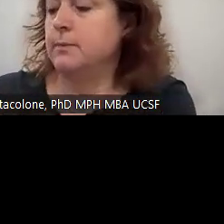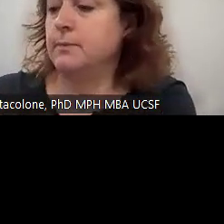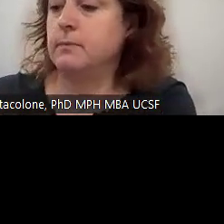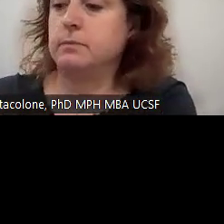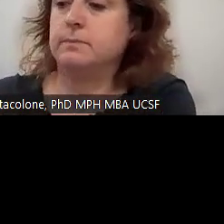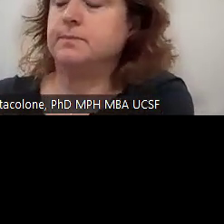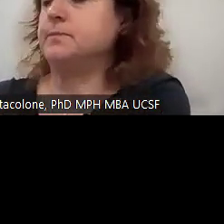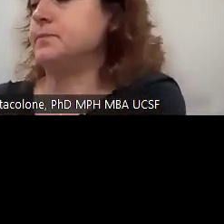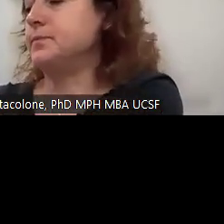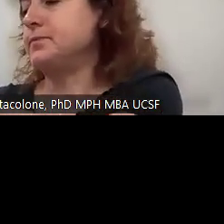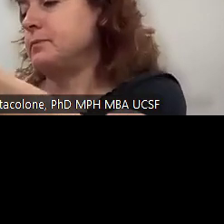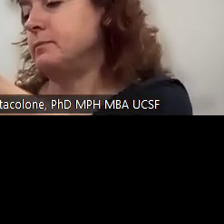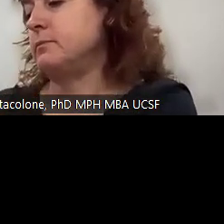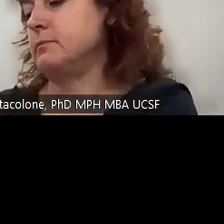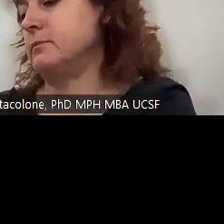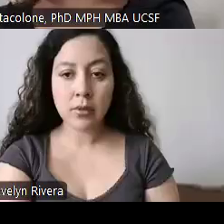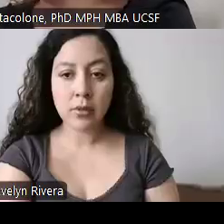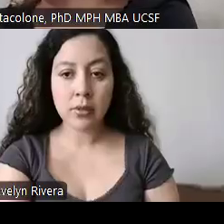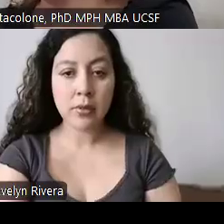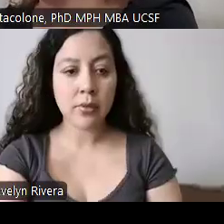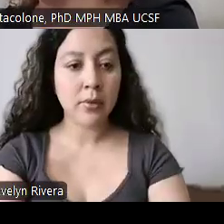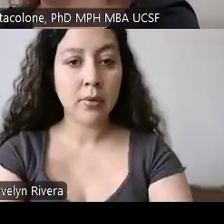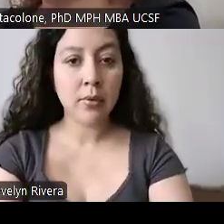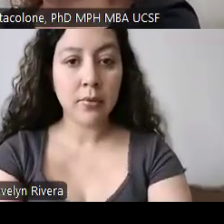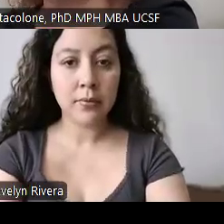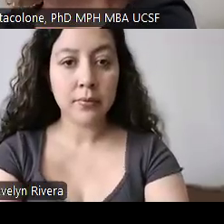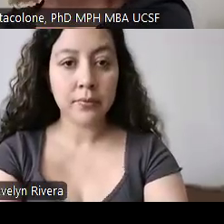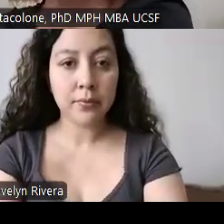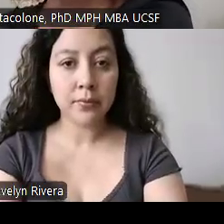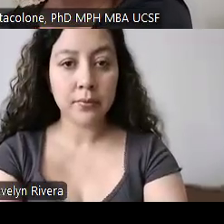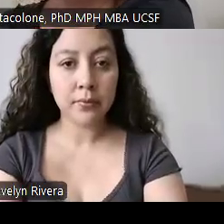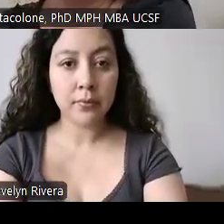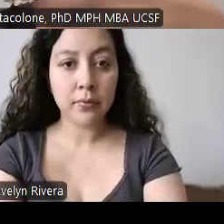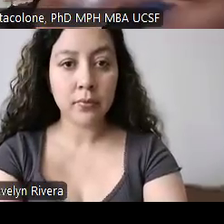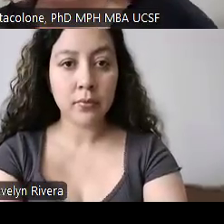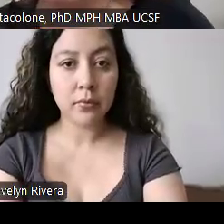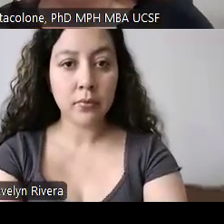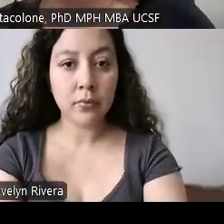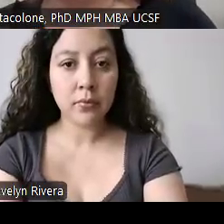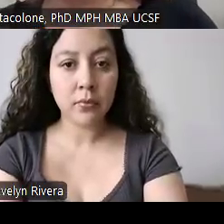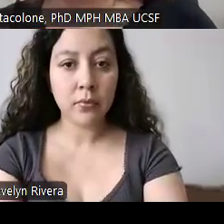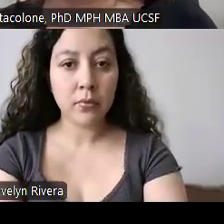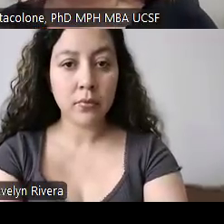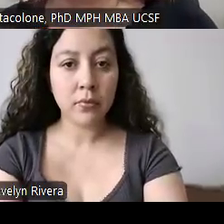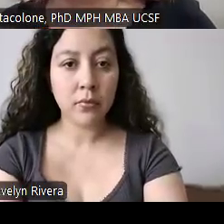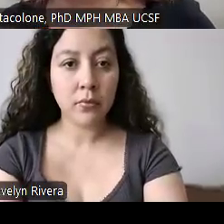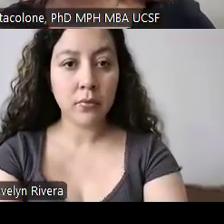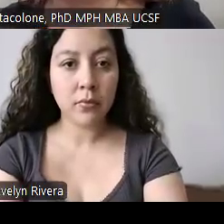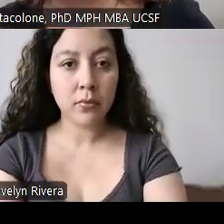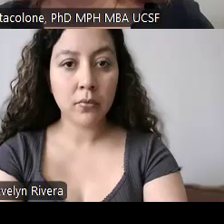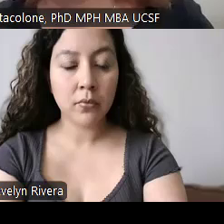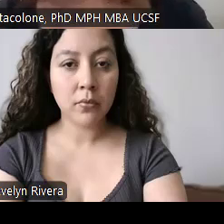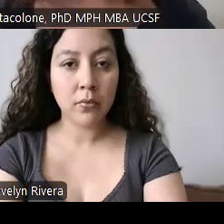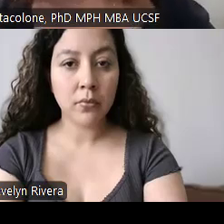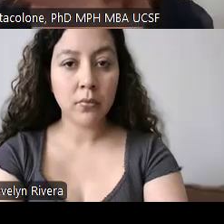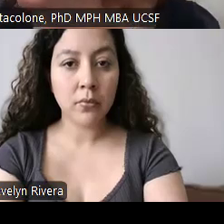in area agencies on aging, to really think about how do we prioritize cognitive impairment not cognitive impairment, social